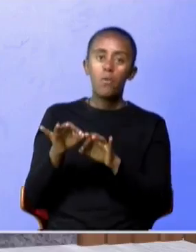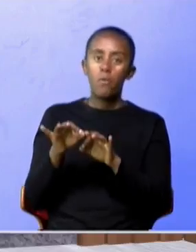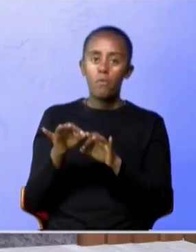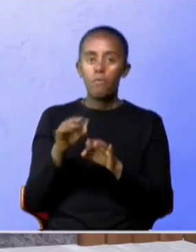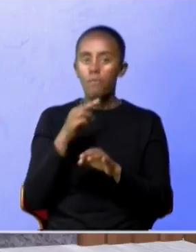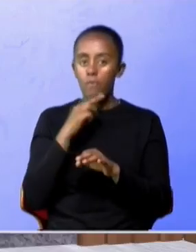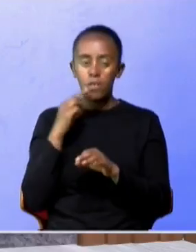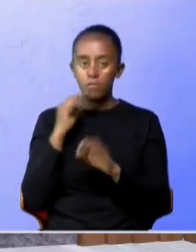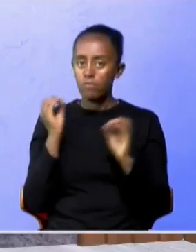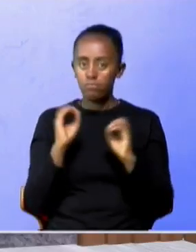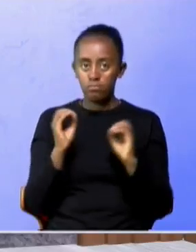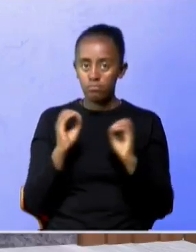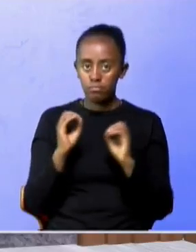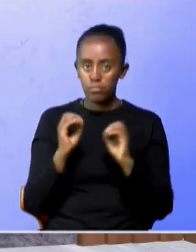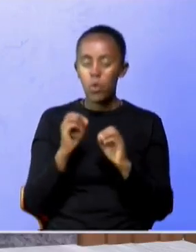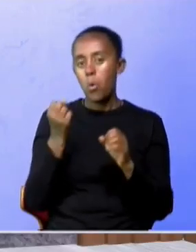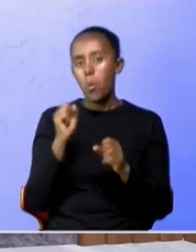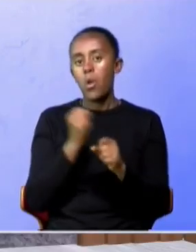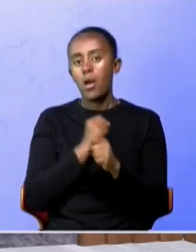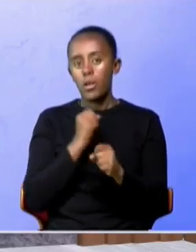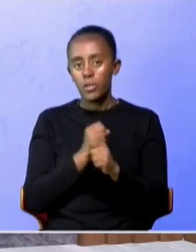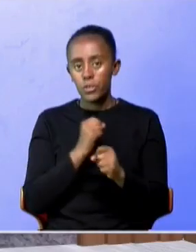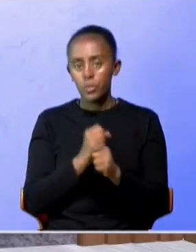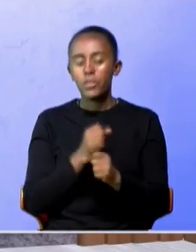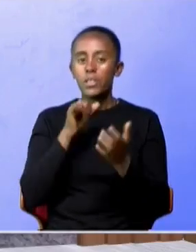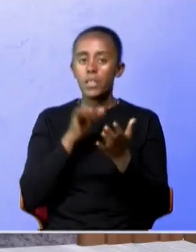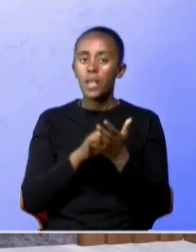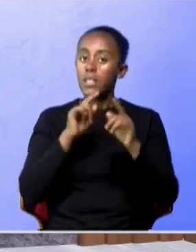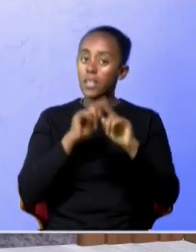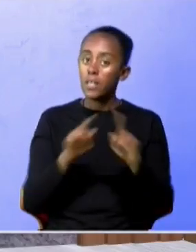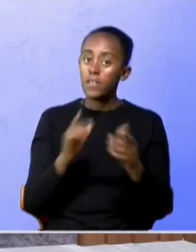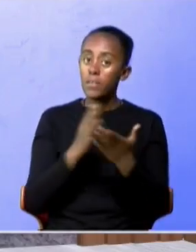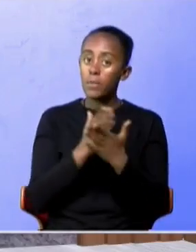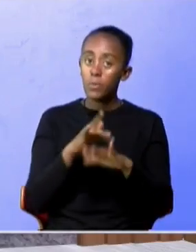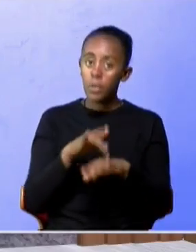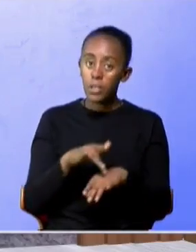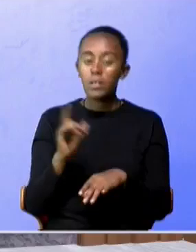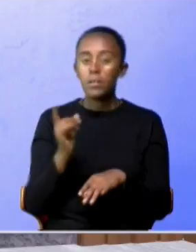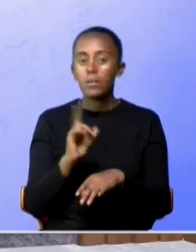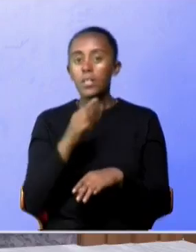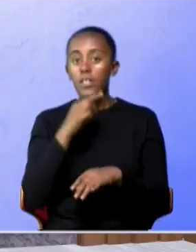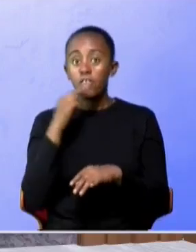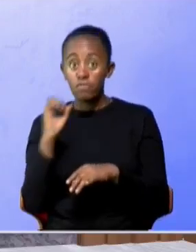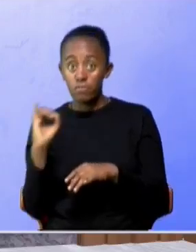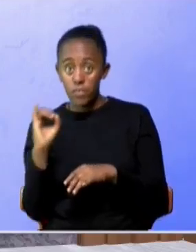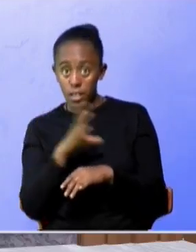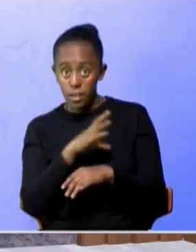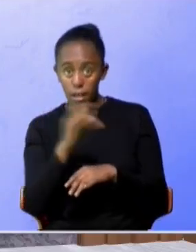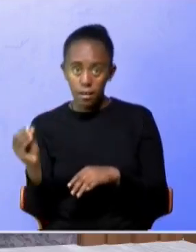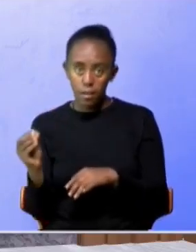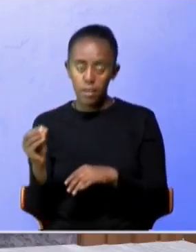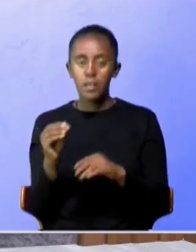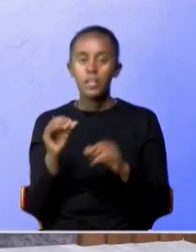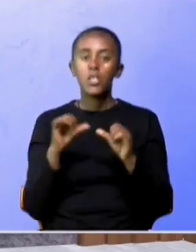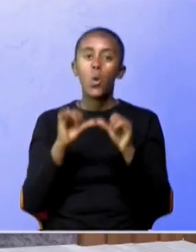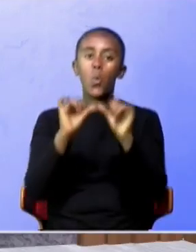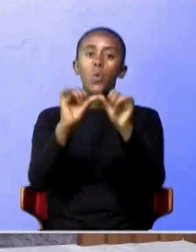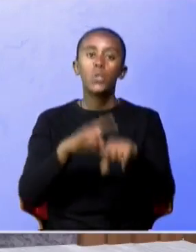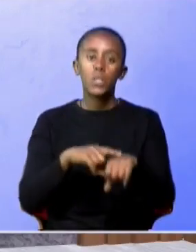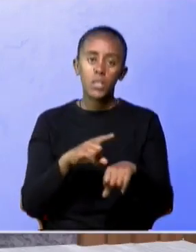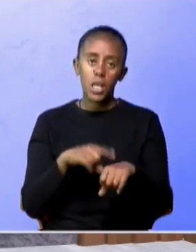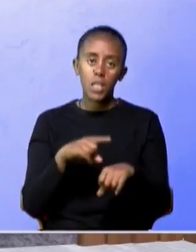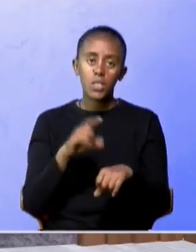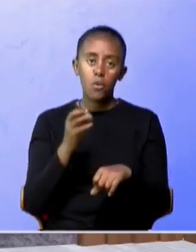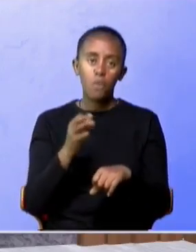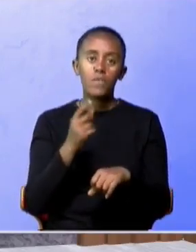emphasizing verb or action. That is the difference between gerunds and the continuous tense of